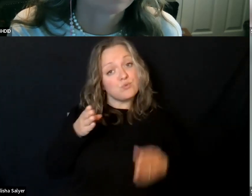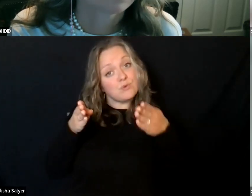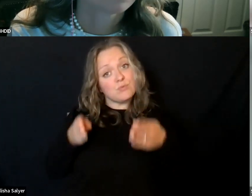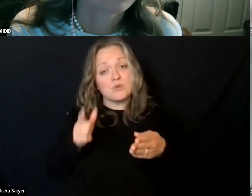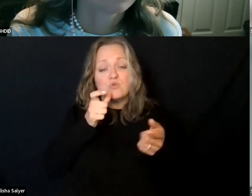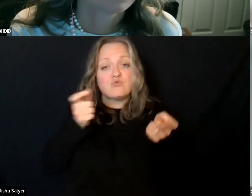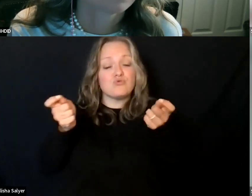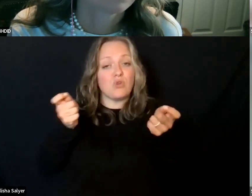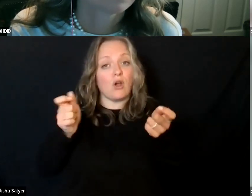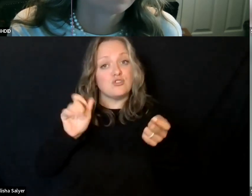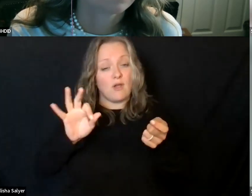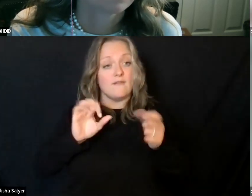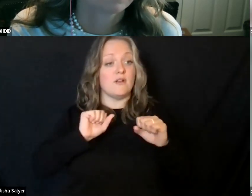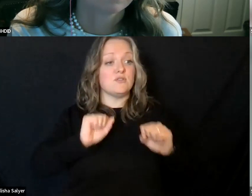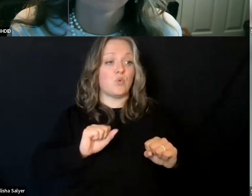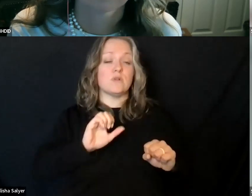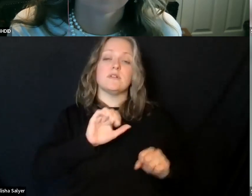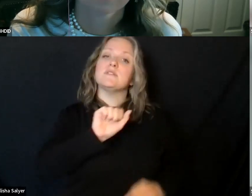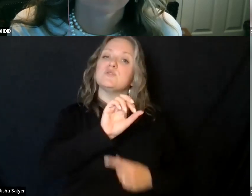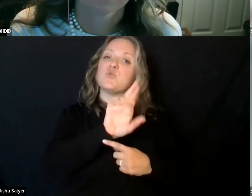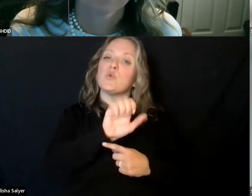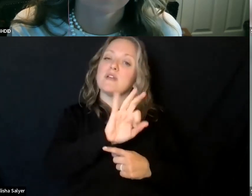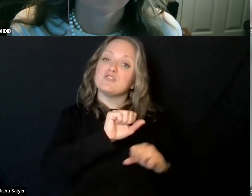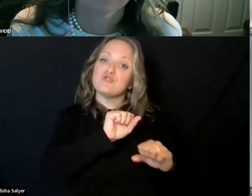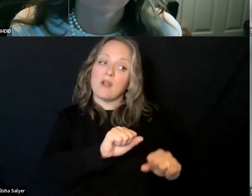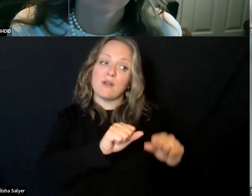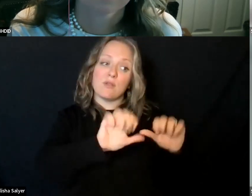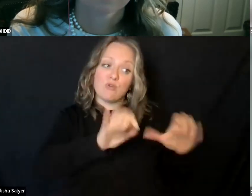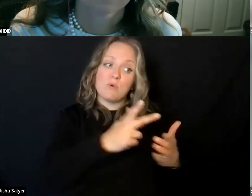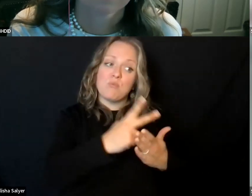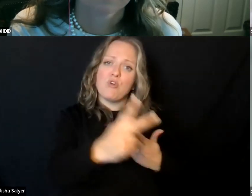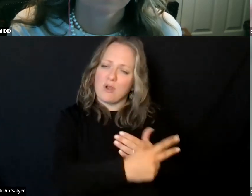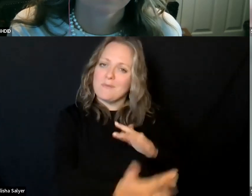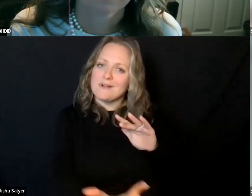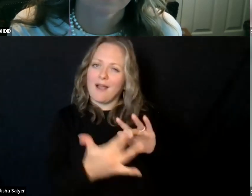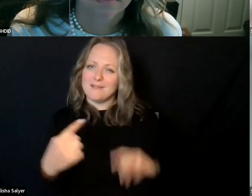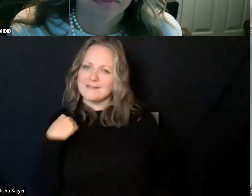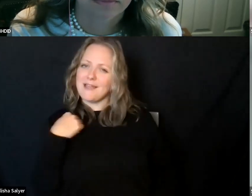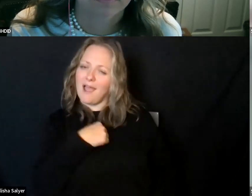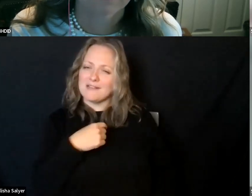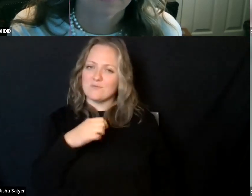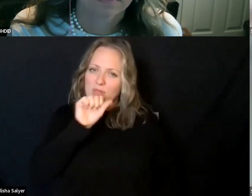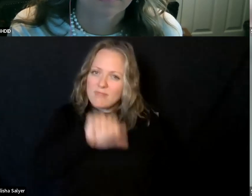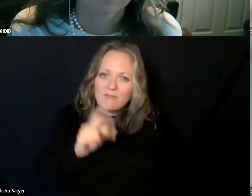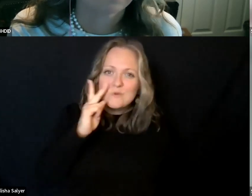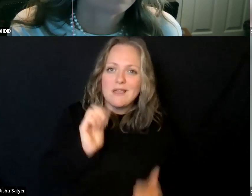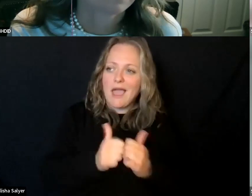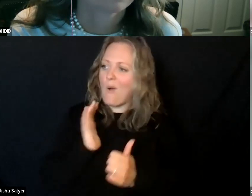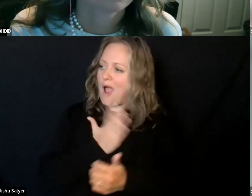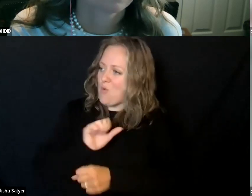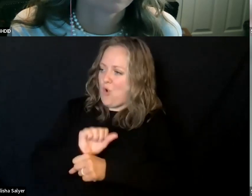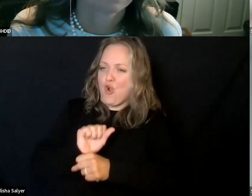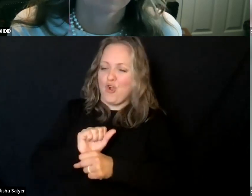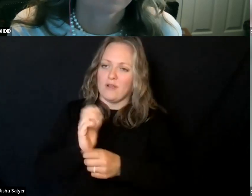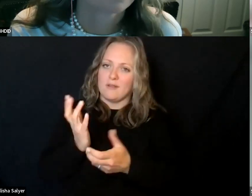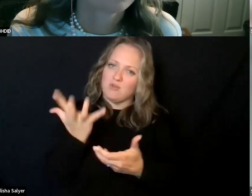of a Sources of Strength group or program, reach out to us, because we'd love to see how it would play out in that setting. But